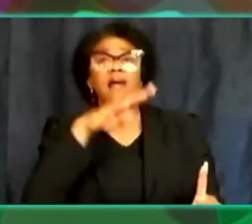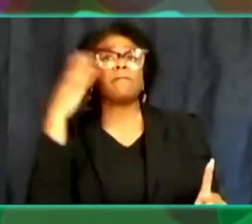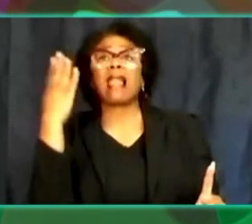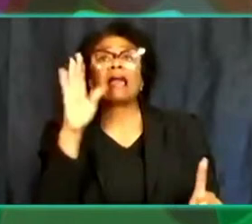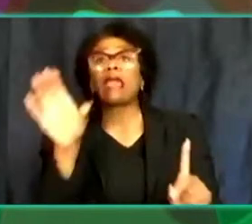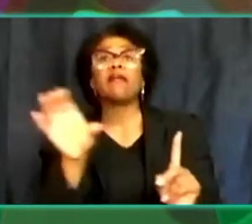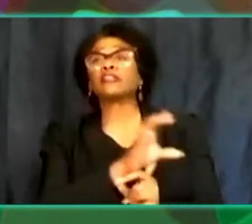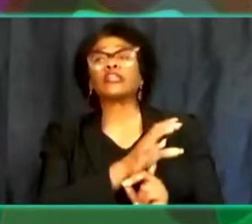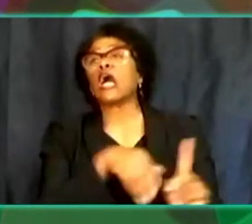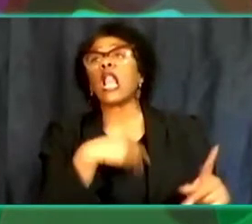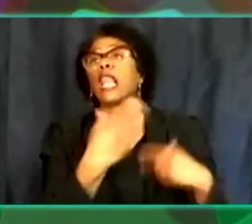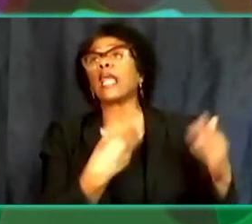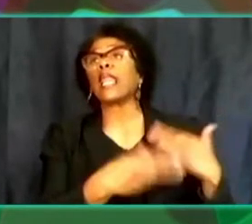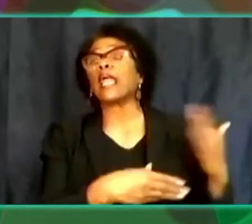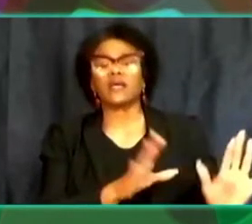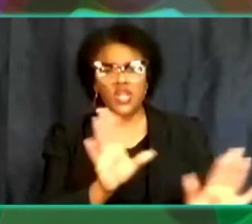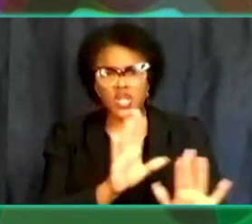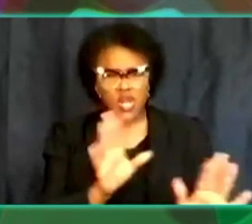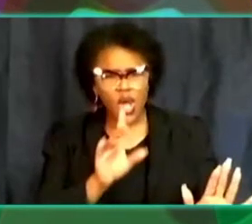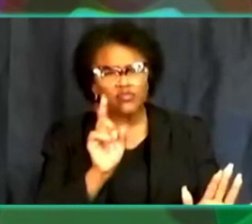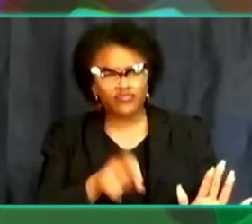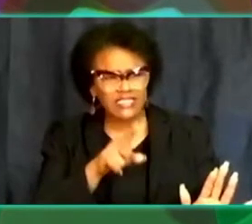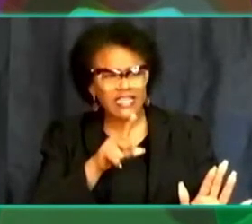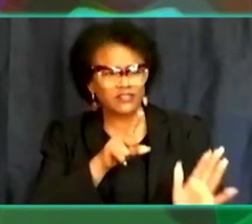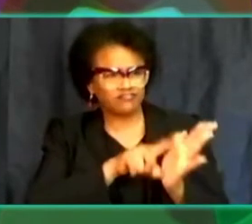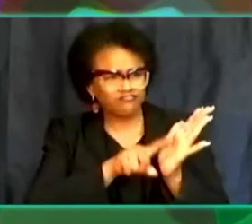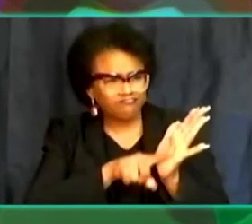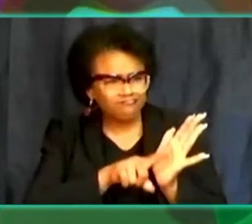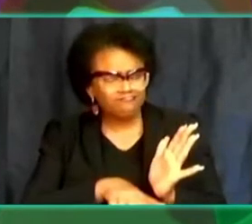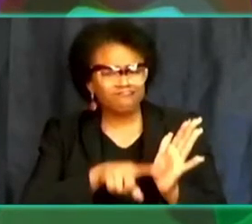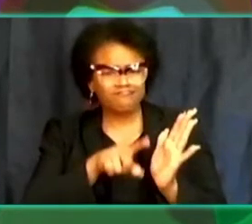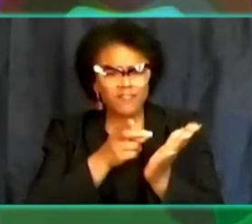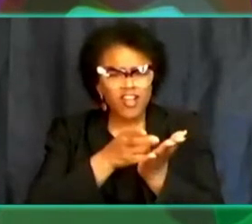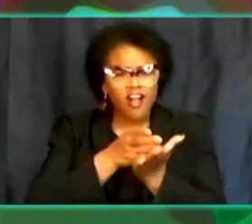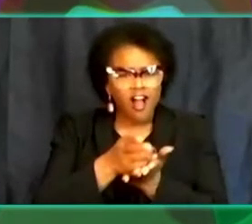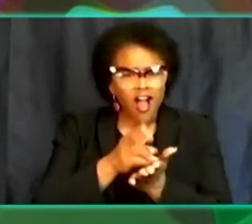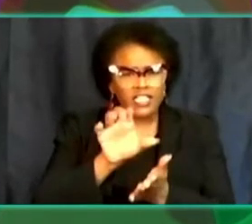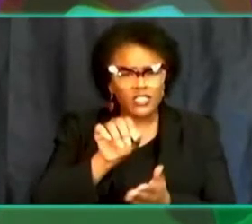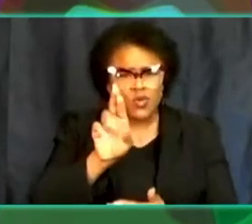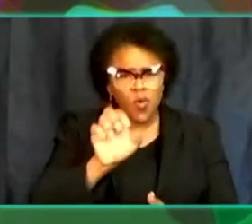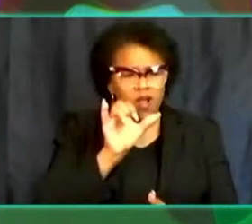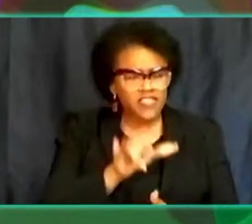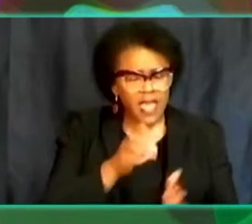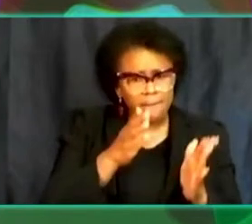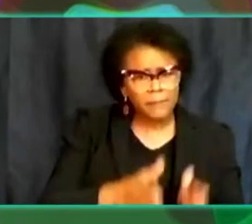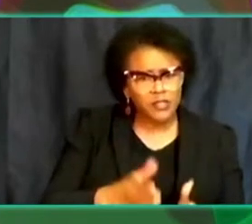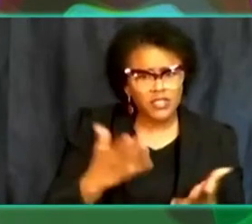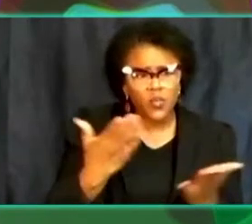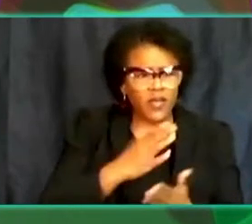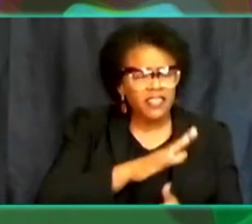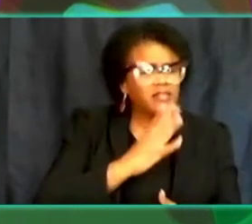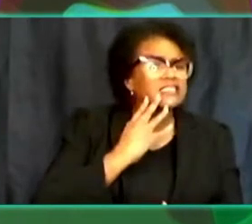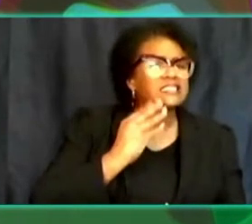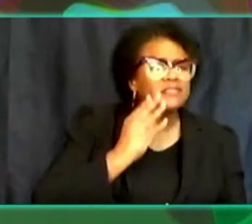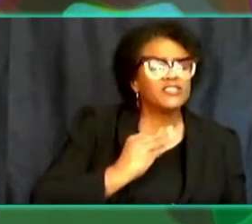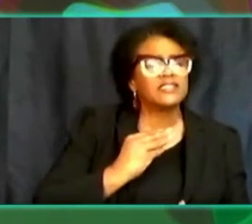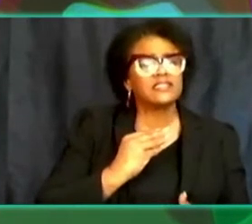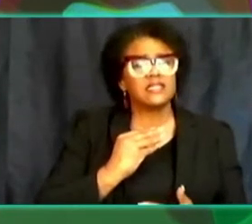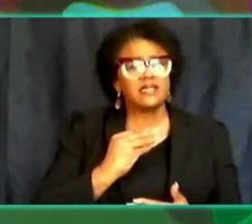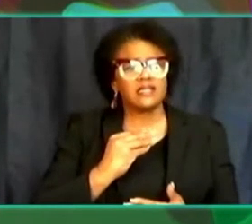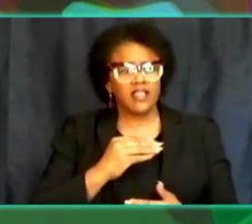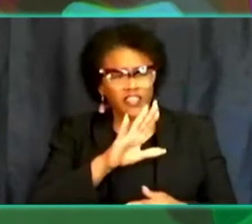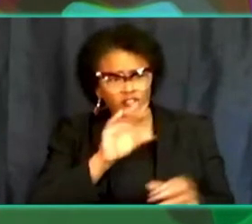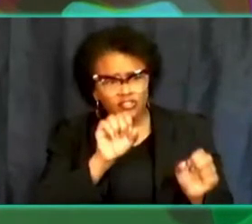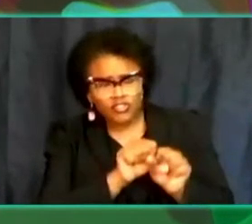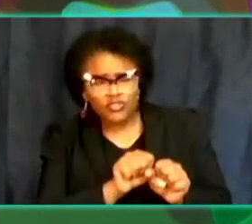doo. You know what I mean? You have to dig in there, get to the honest core of what that person might be experiencing. Put on their shoes, put